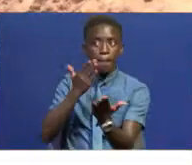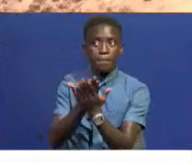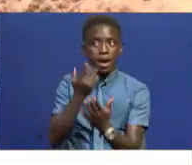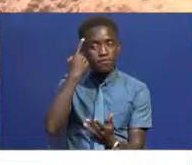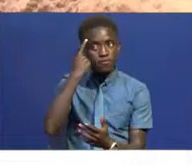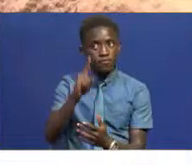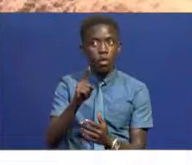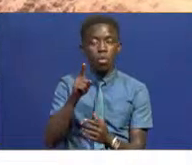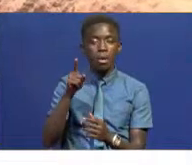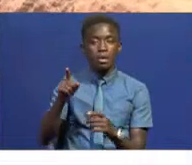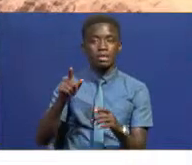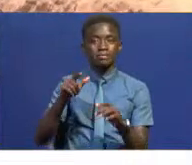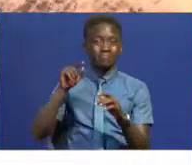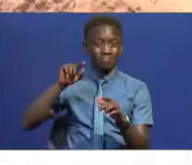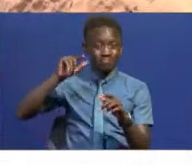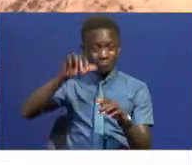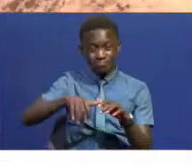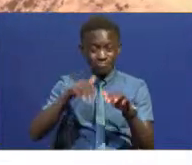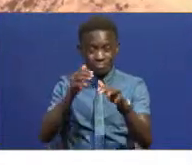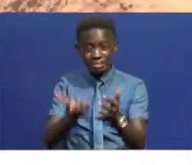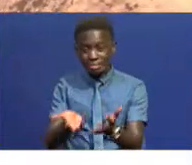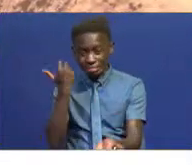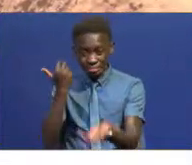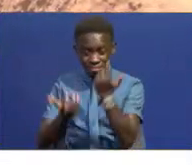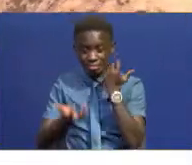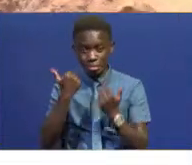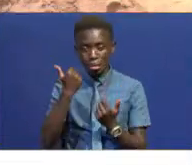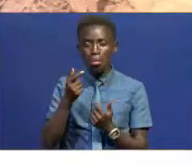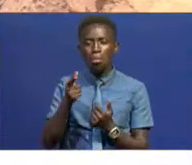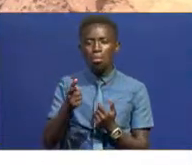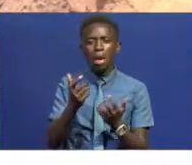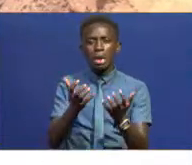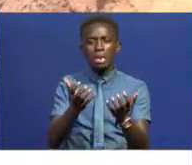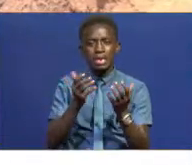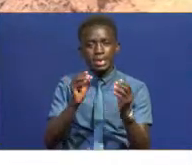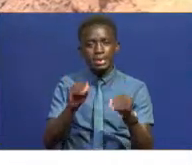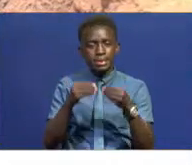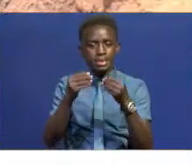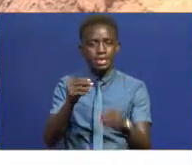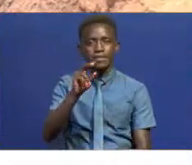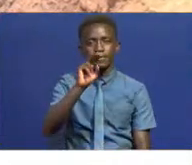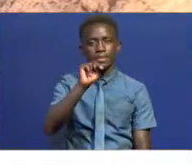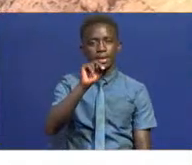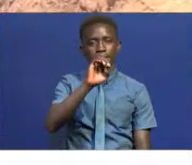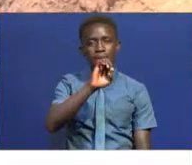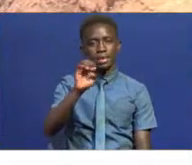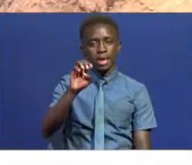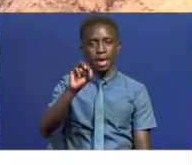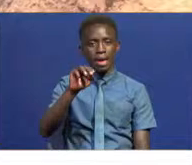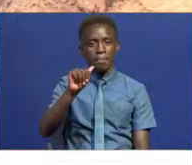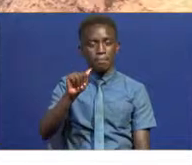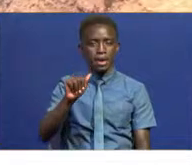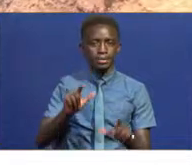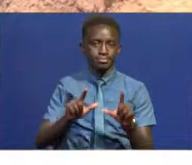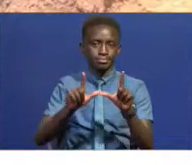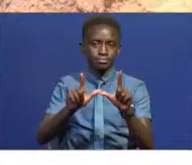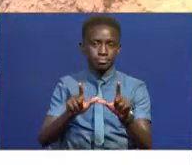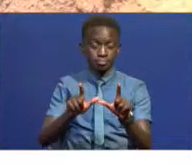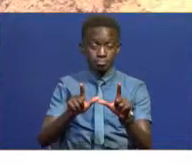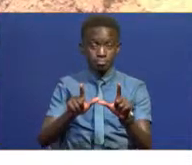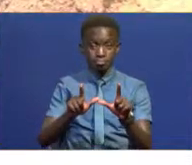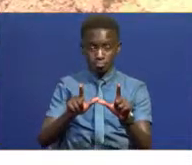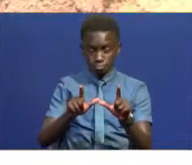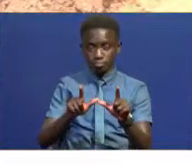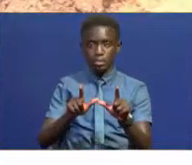prospecting license, they are required to provide an NEMA license. And apart from that, there